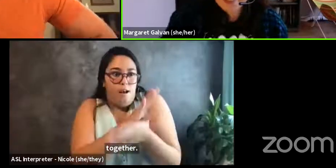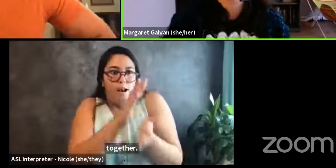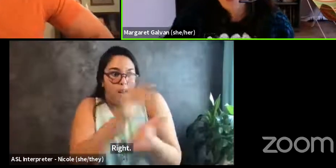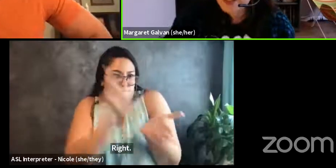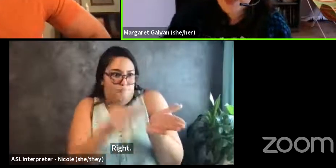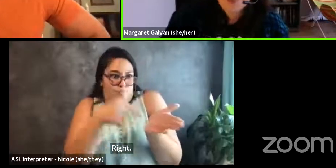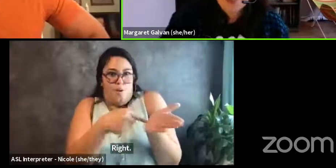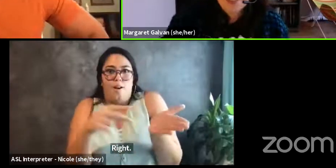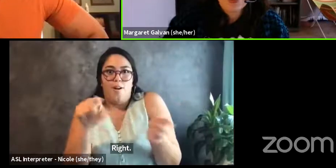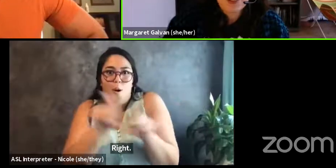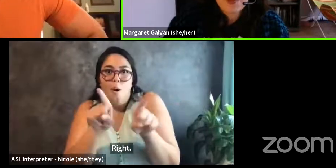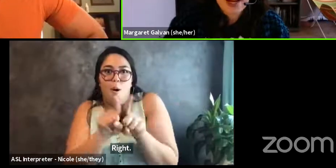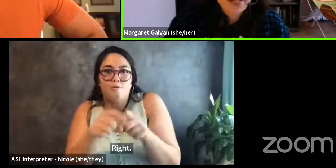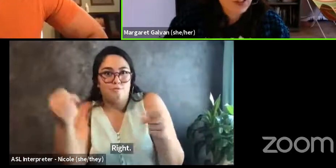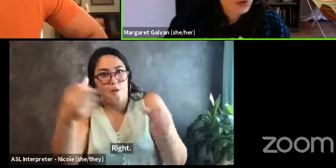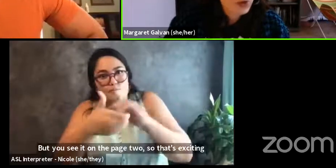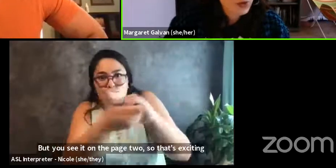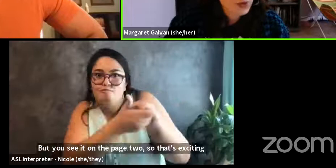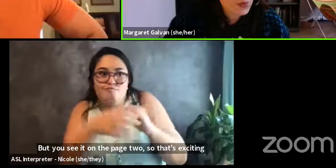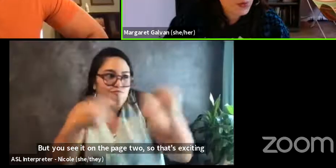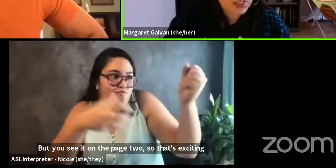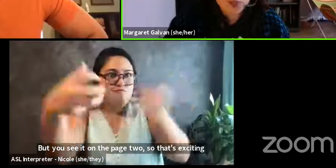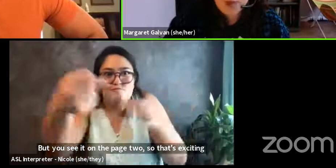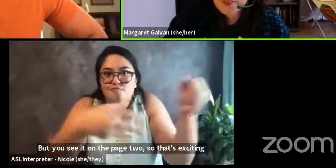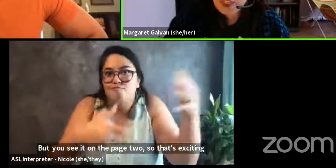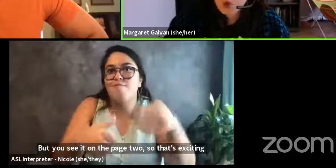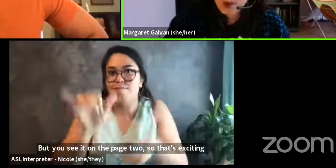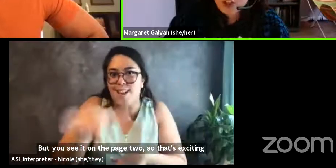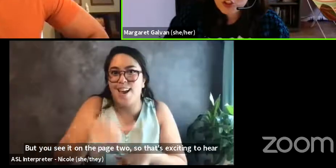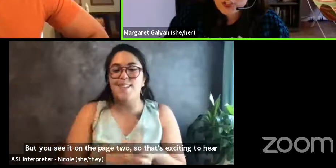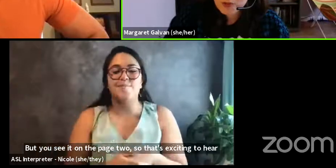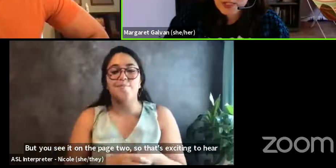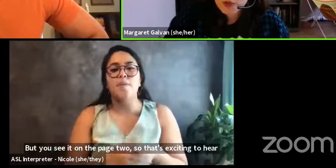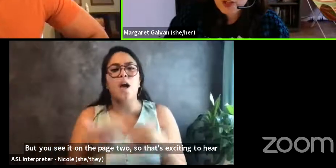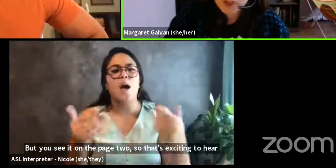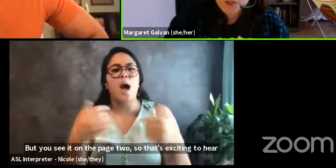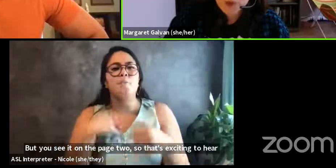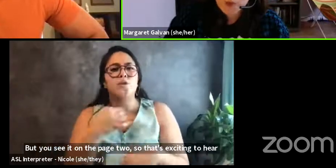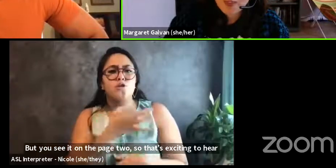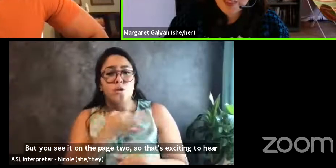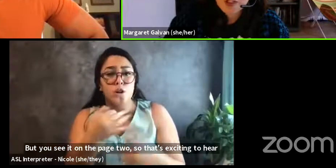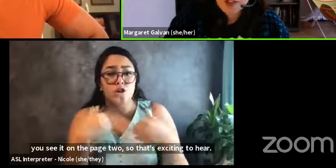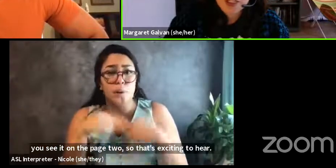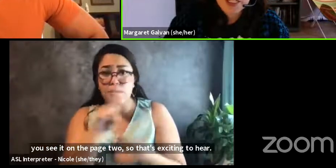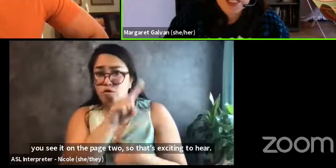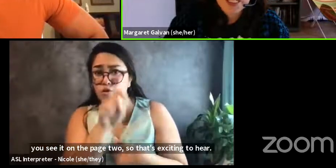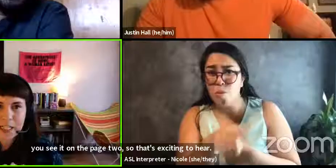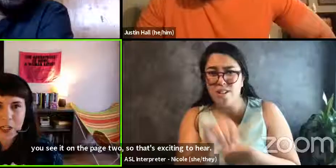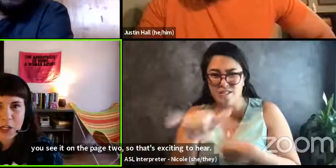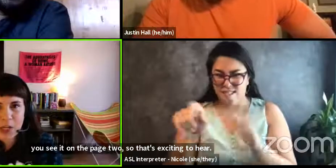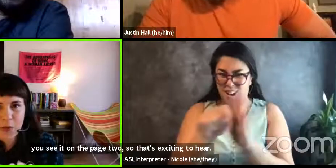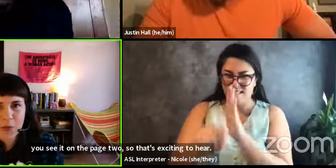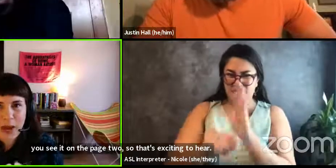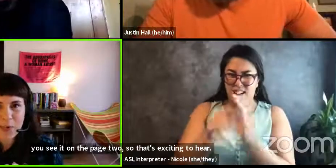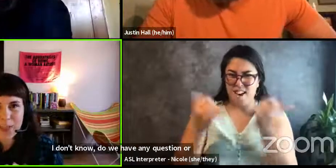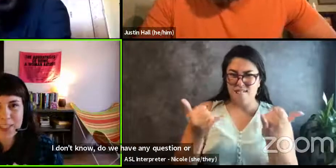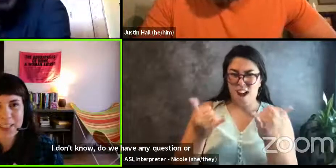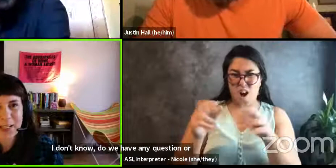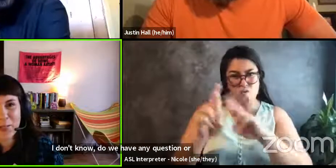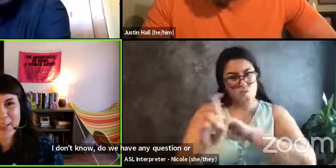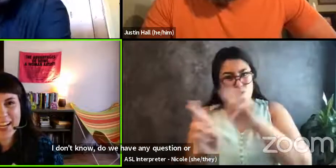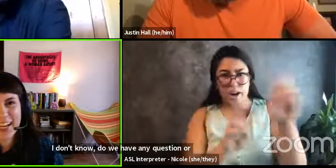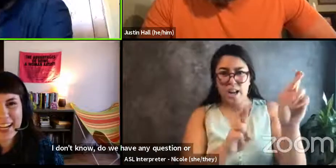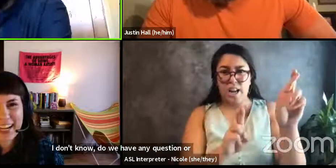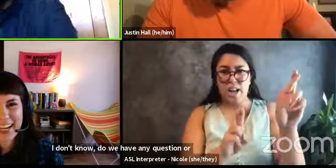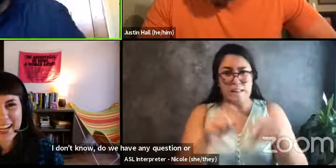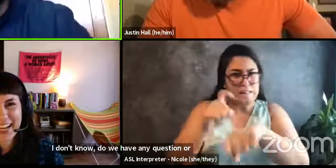exciting to hear. Um, I don't know, uh, do we have any questions. Are we at the question moment or, uh, how are we doing